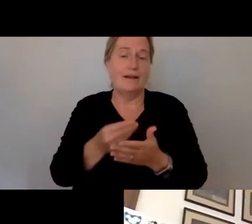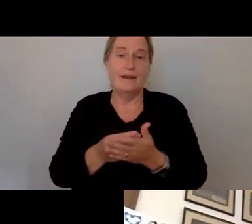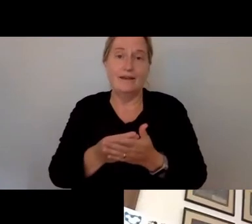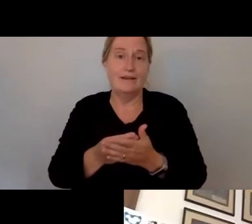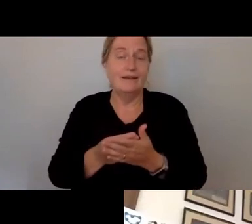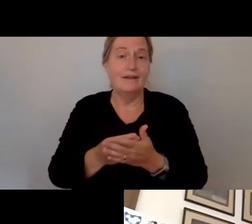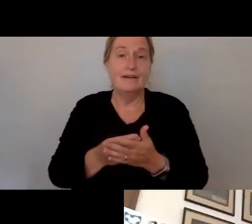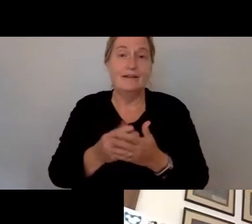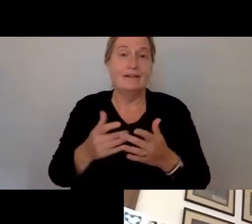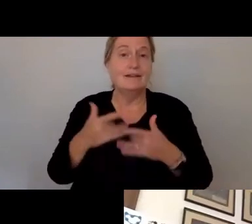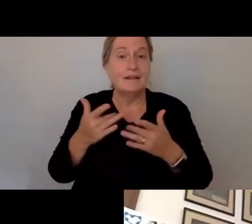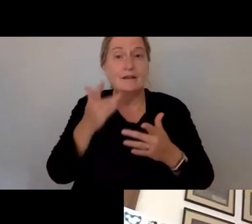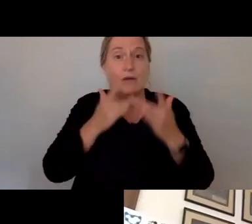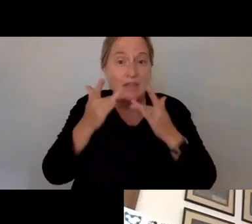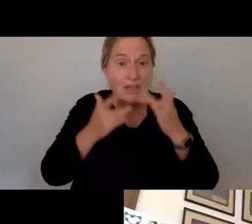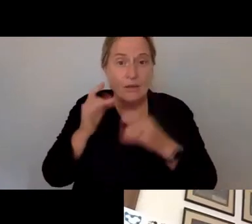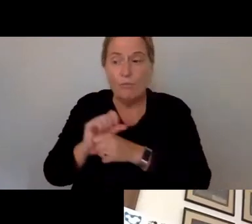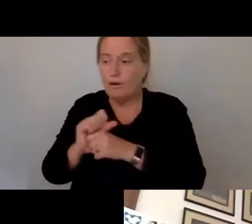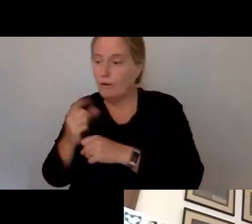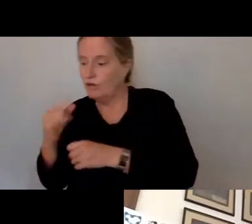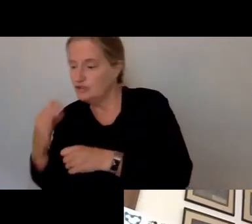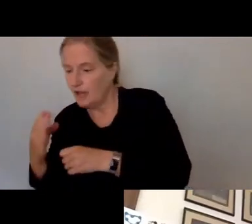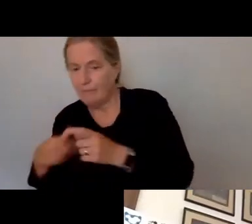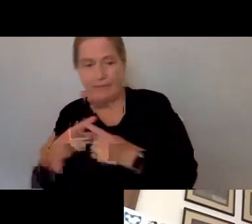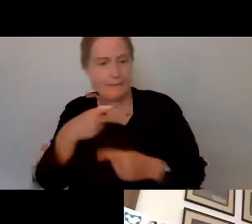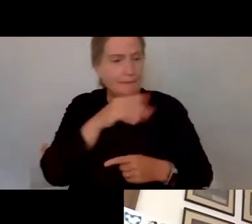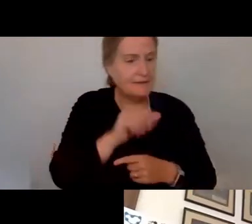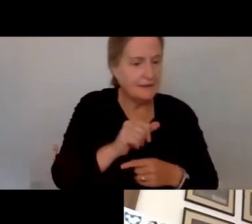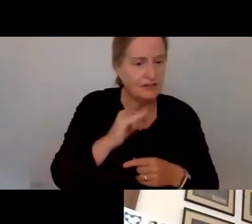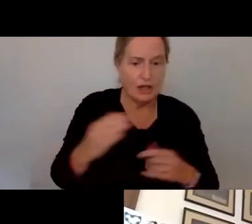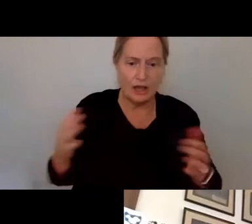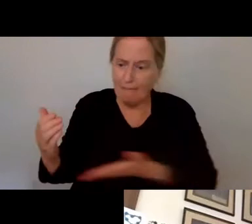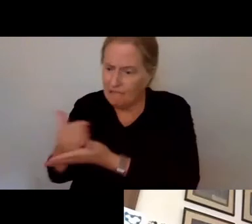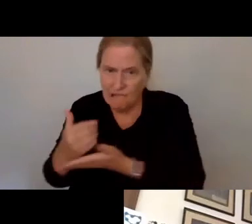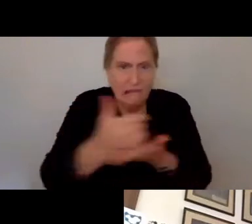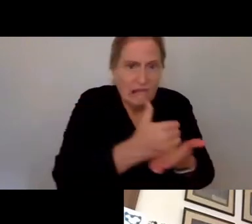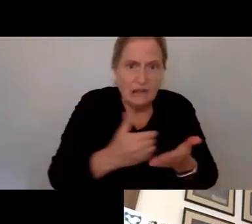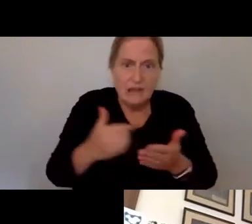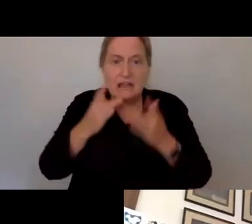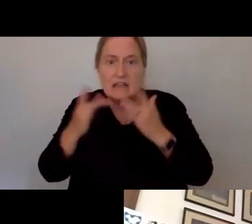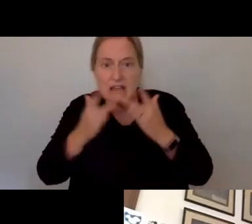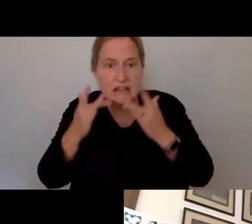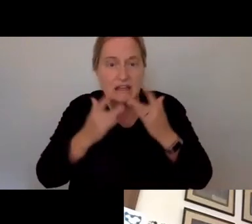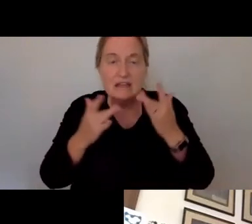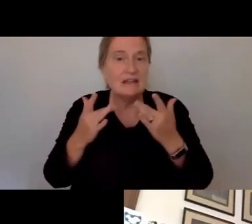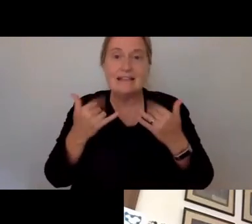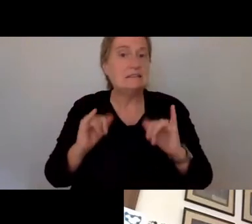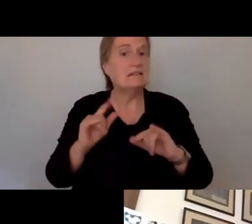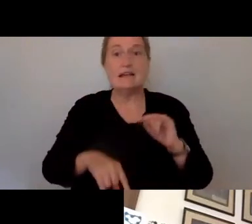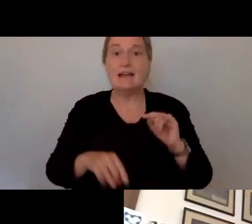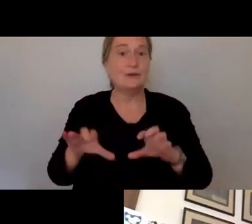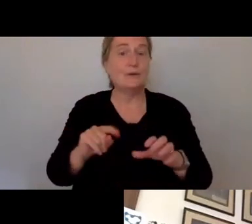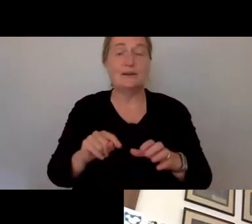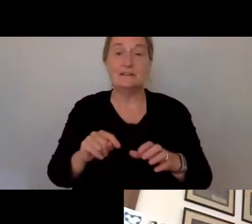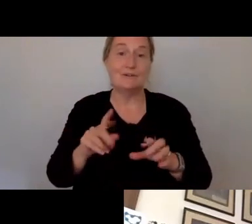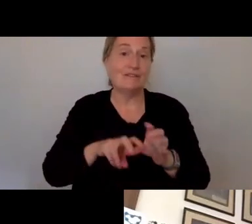jobs. And so we have to find a way to make what they do a respected career. And $13 an